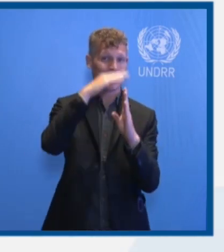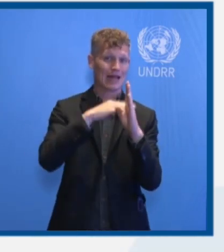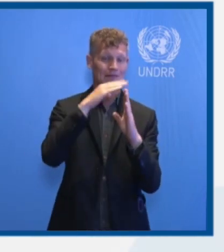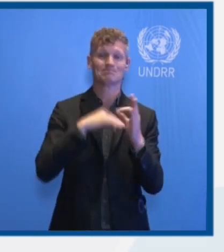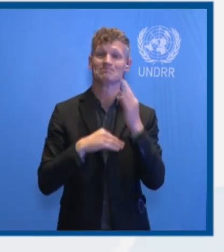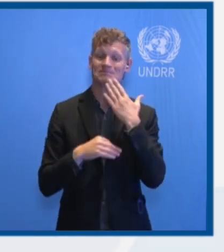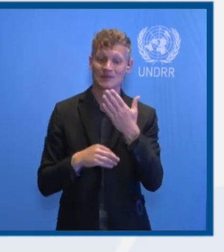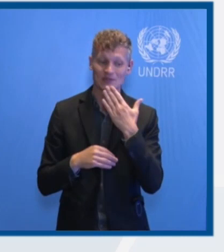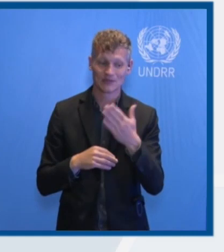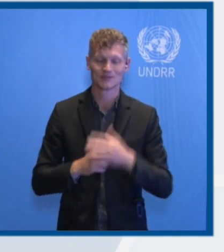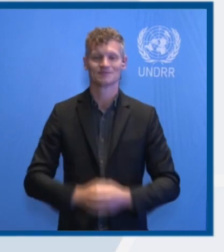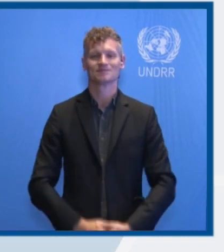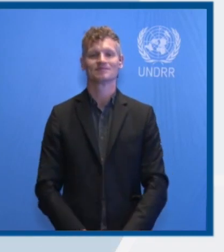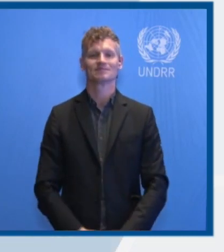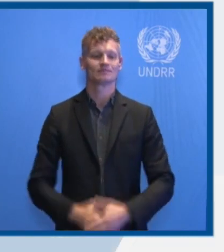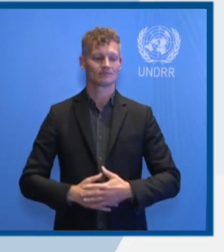Thank you very much.